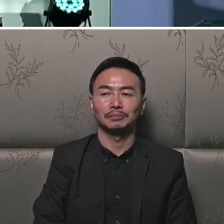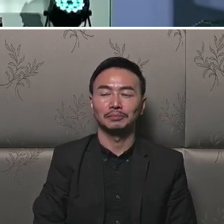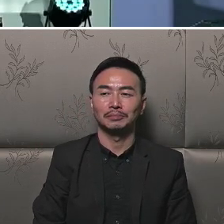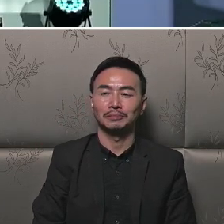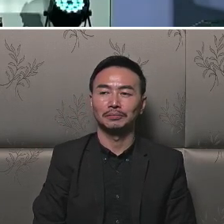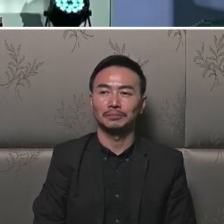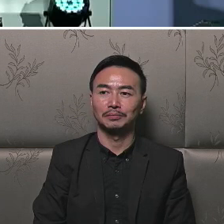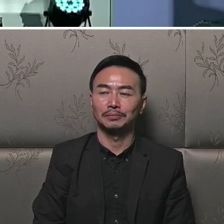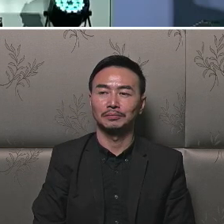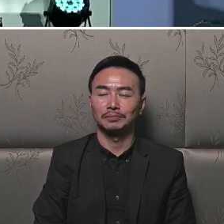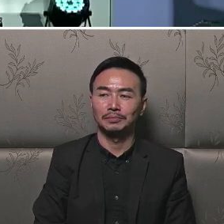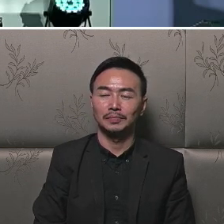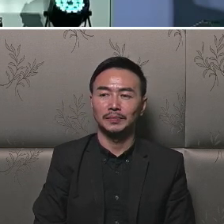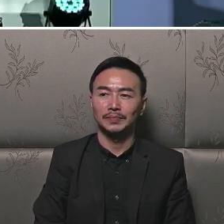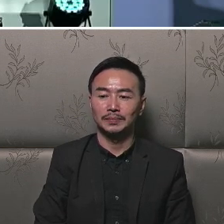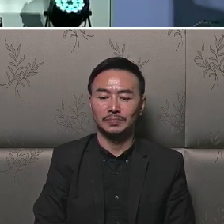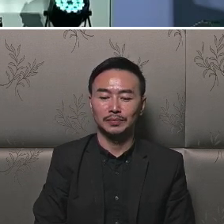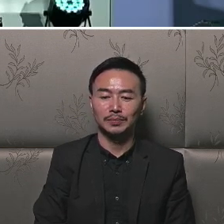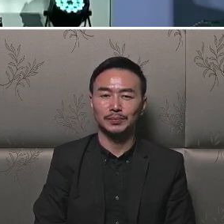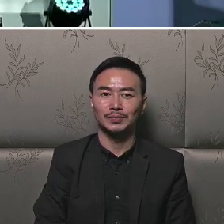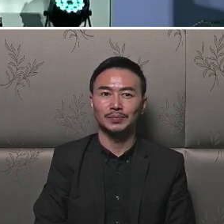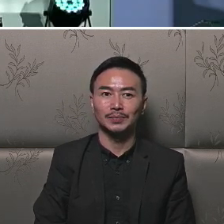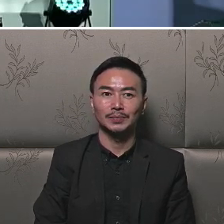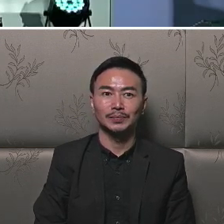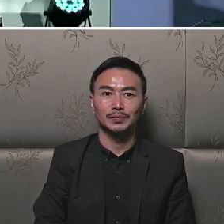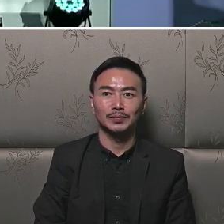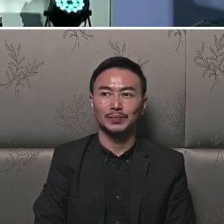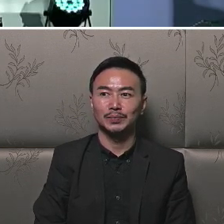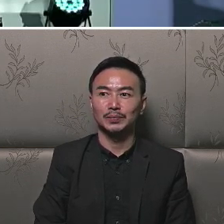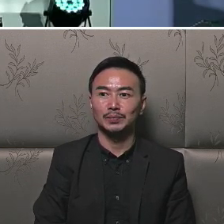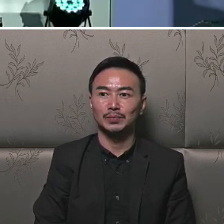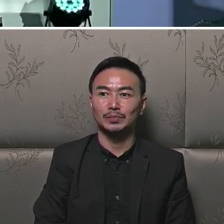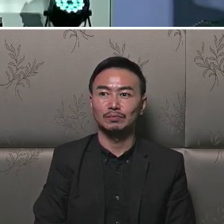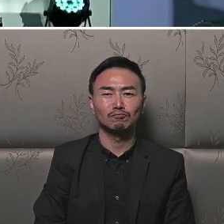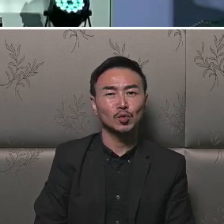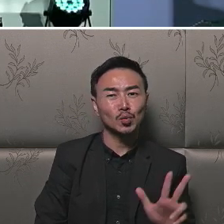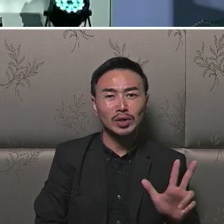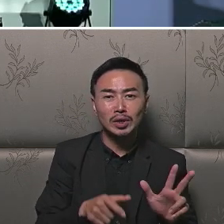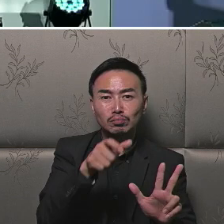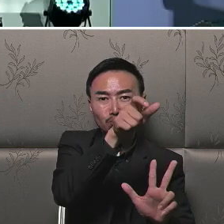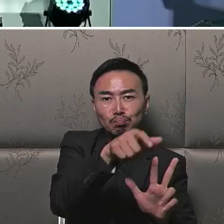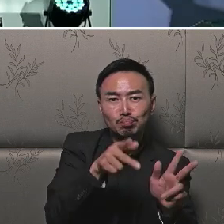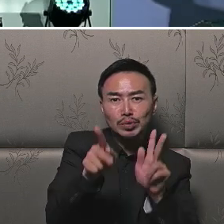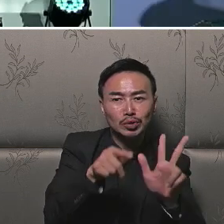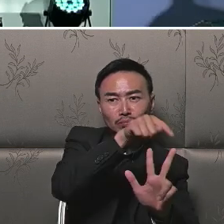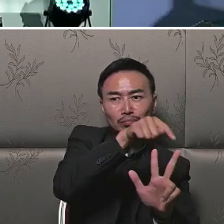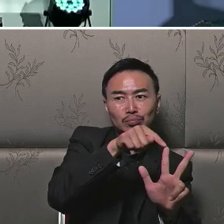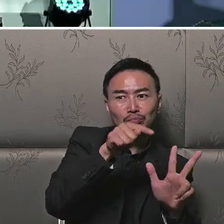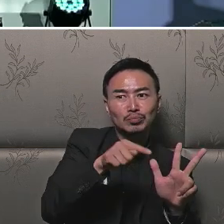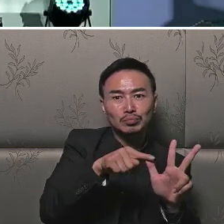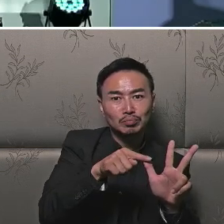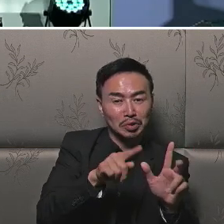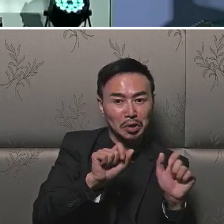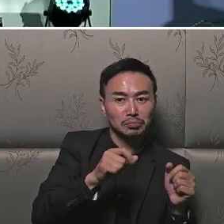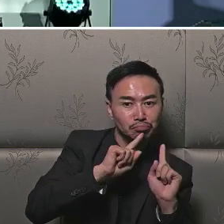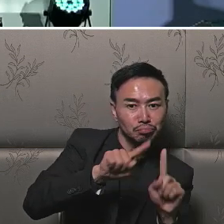Yes. If you can be able to respond, this question goes to all of you. You can take turns to do your